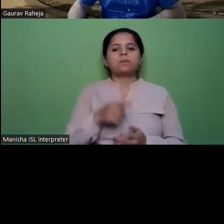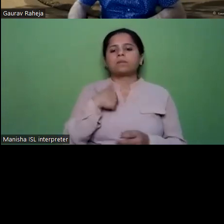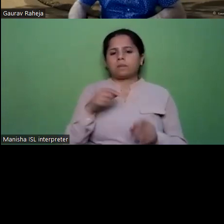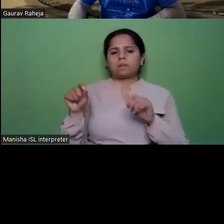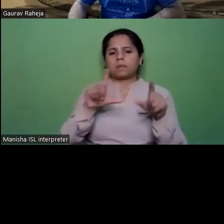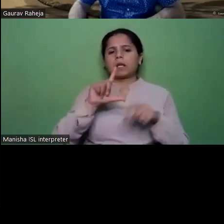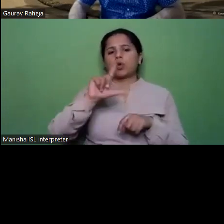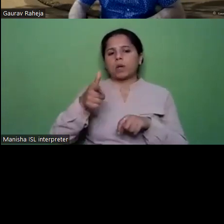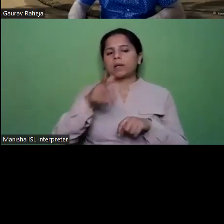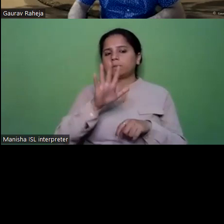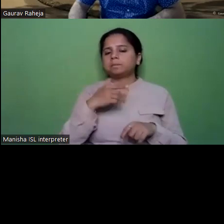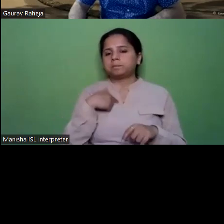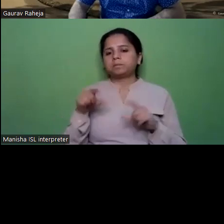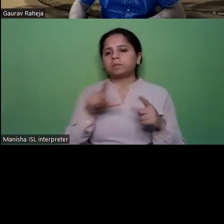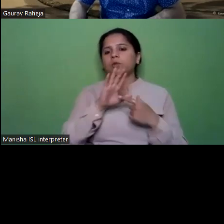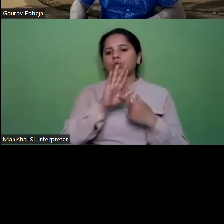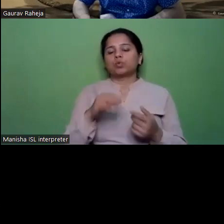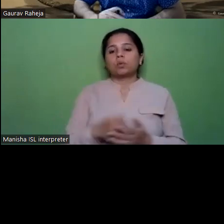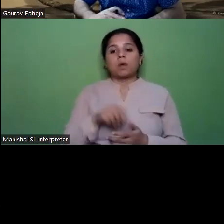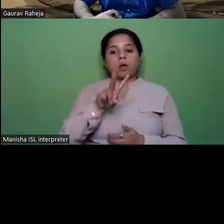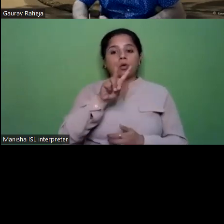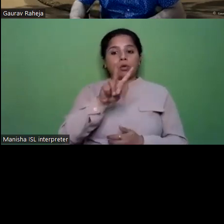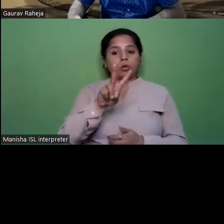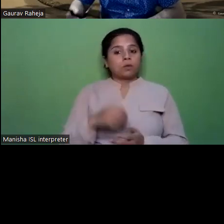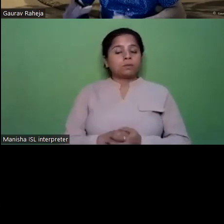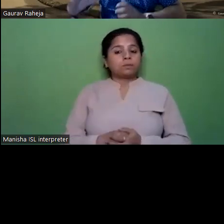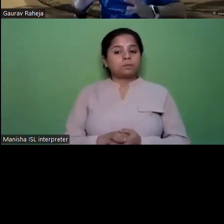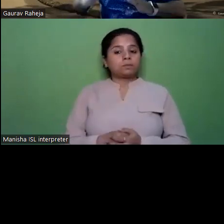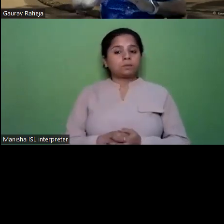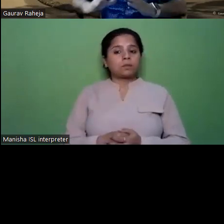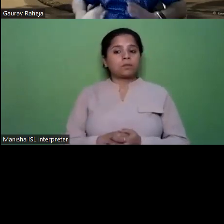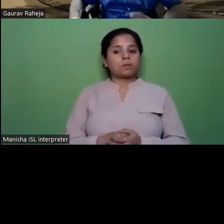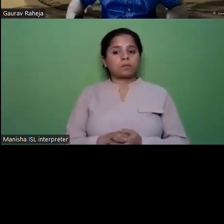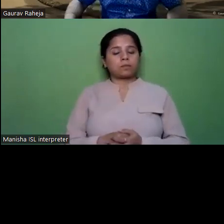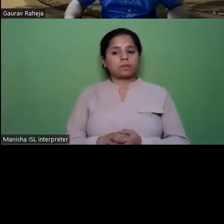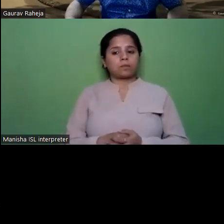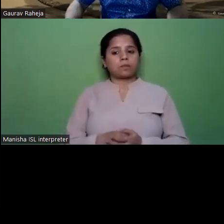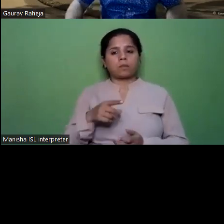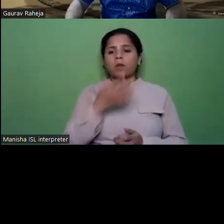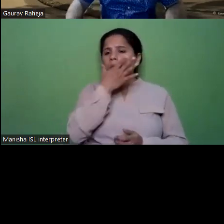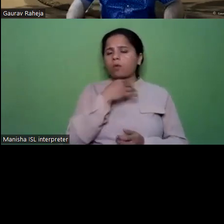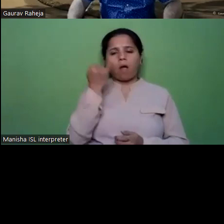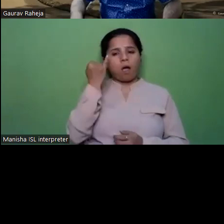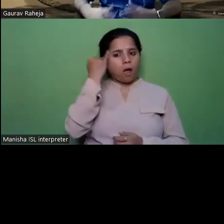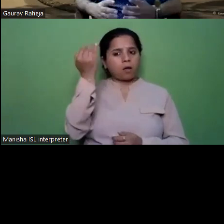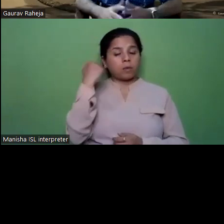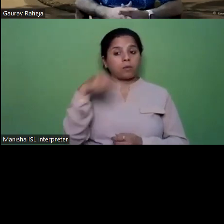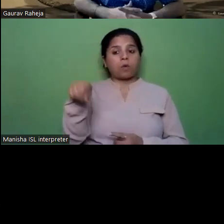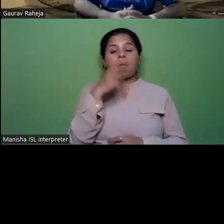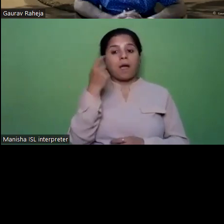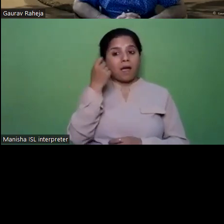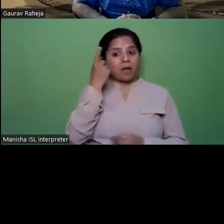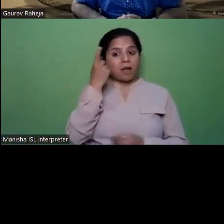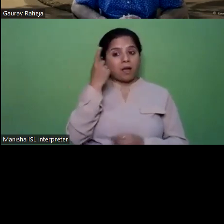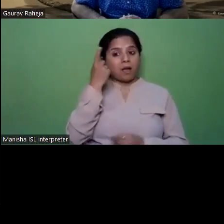little later. But in 2000, and it formed a beautiful idea because you have to understand how